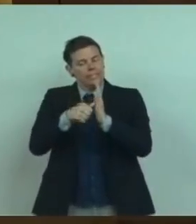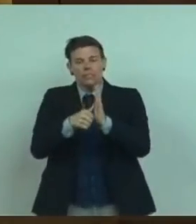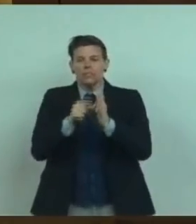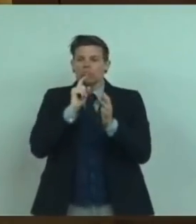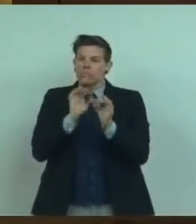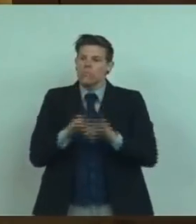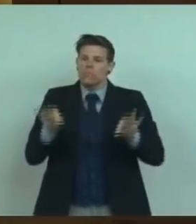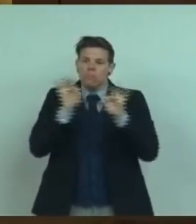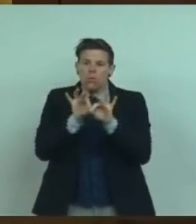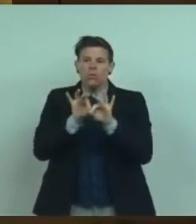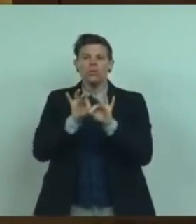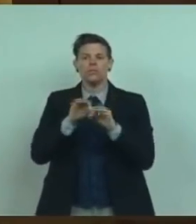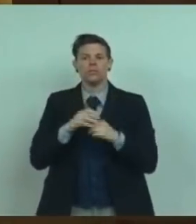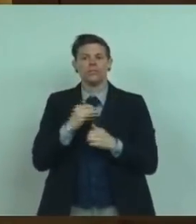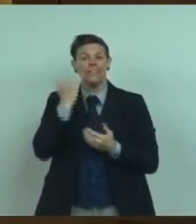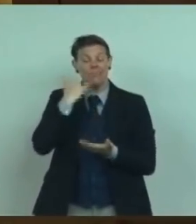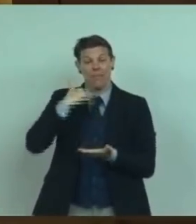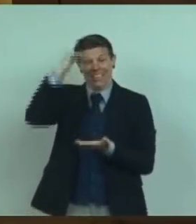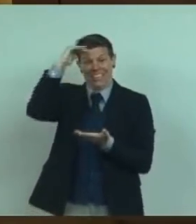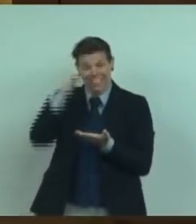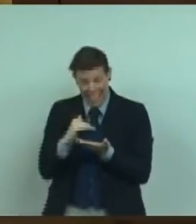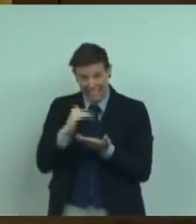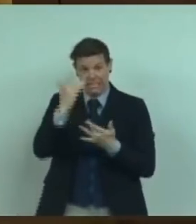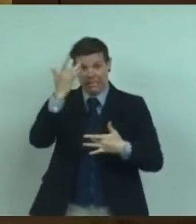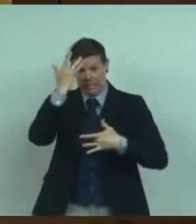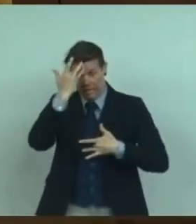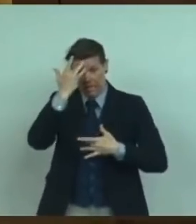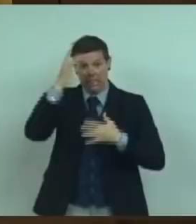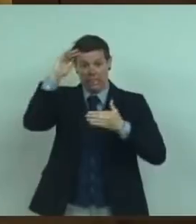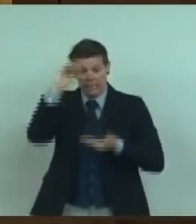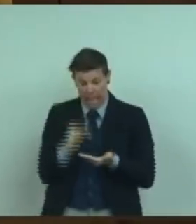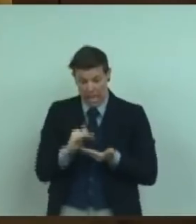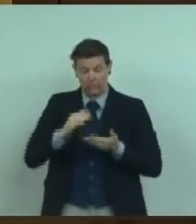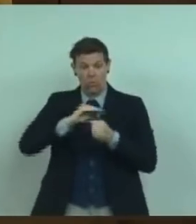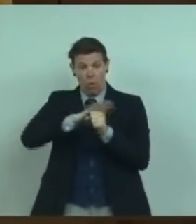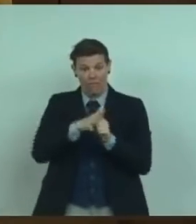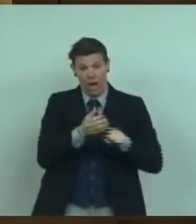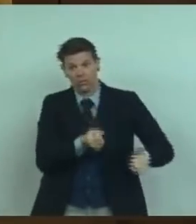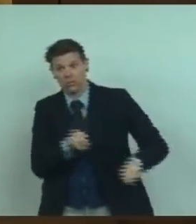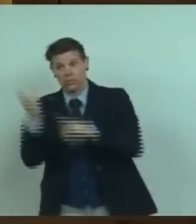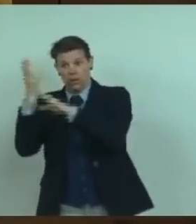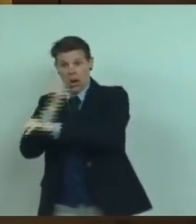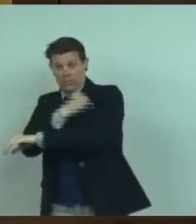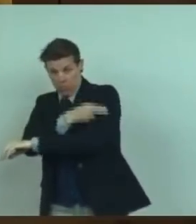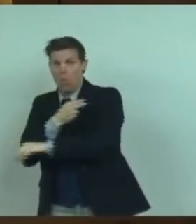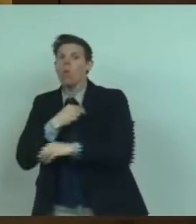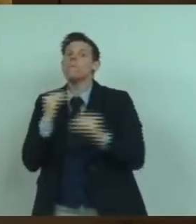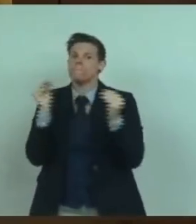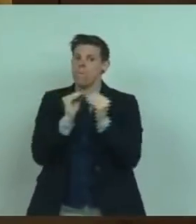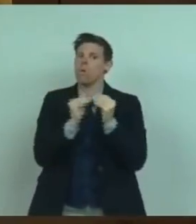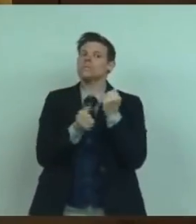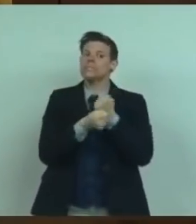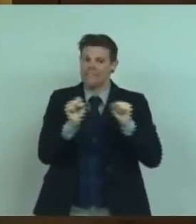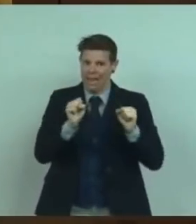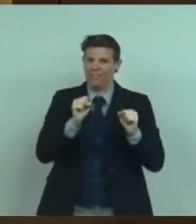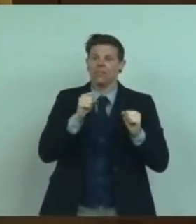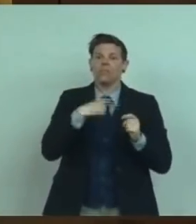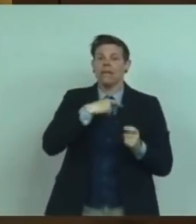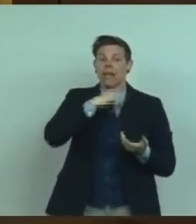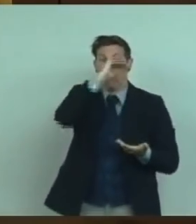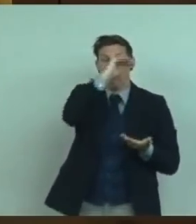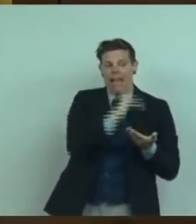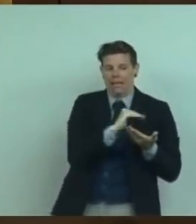higher the safeguards are that we have. But I am planning for not the best case